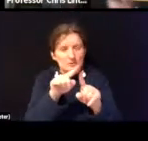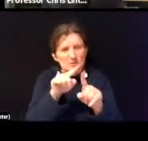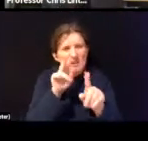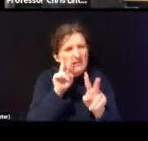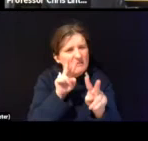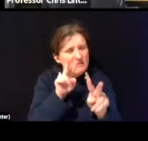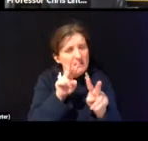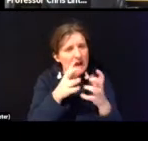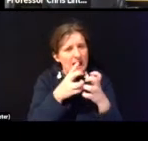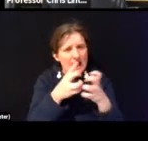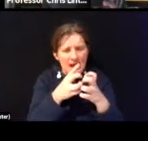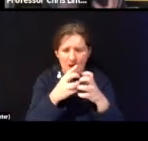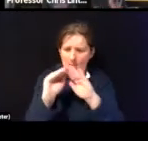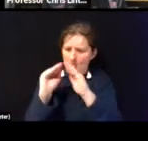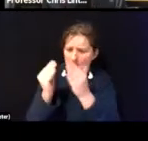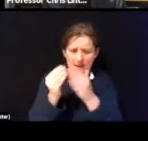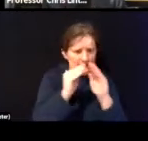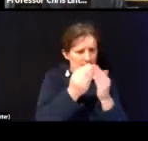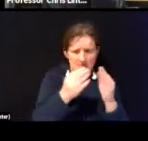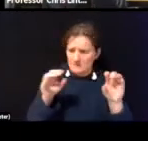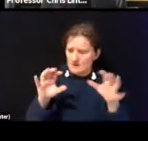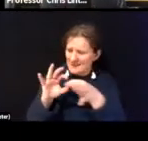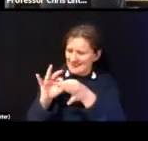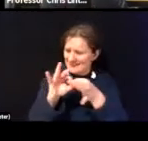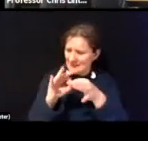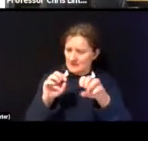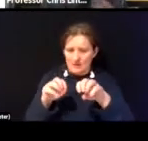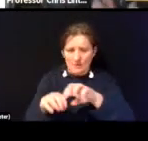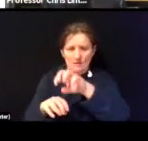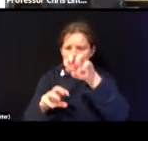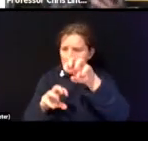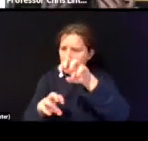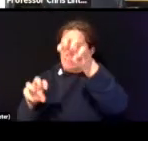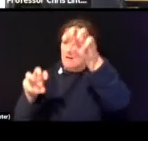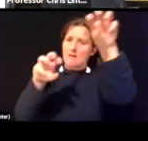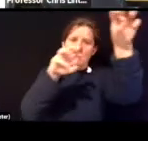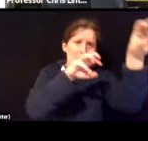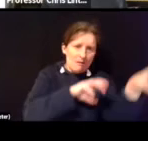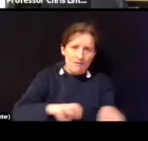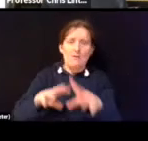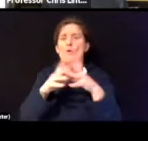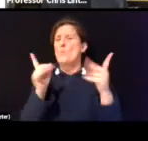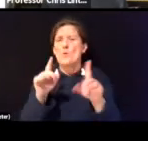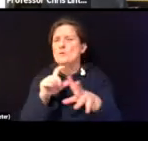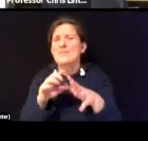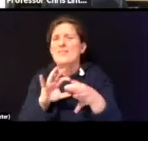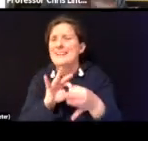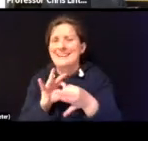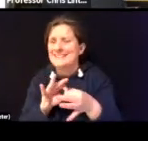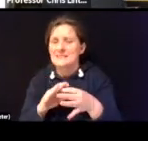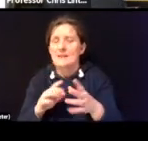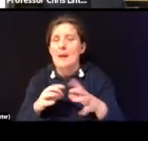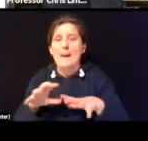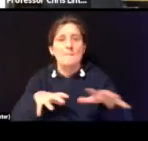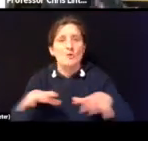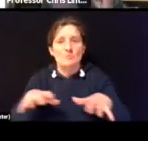looking at how they interact with each other. So K2138, the single system that was found by volunteers on our website, missed